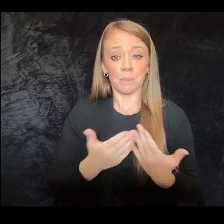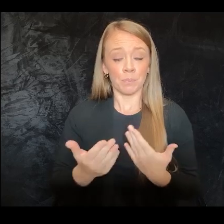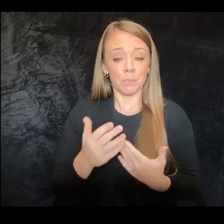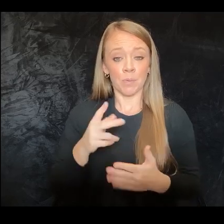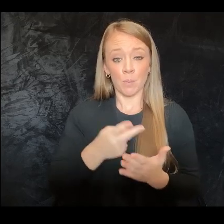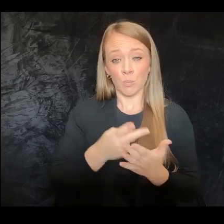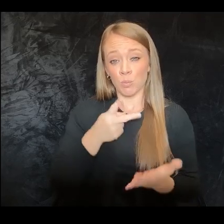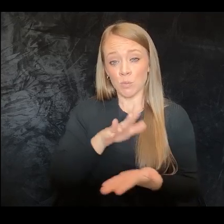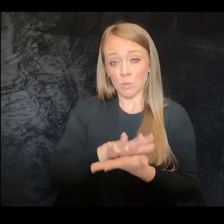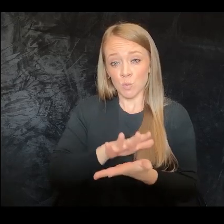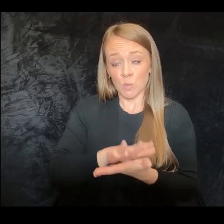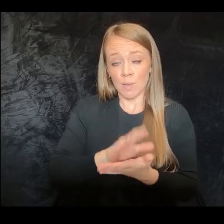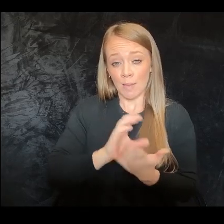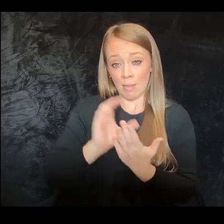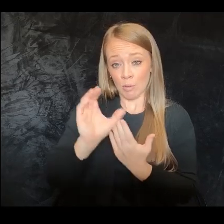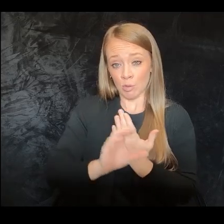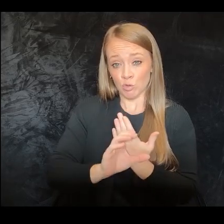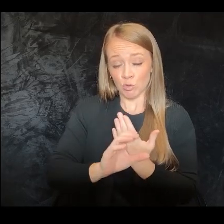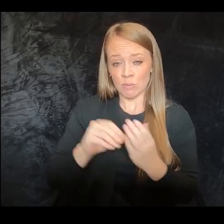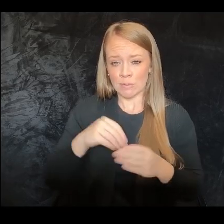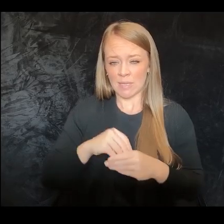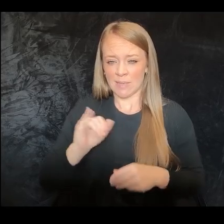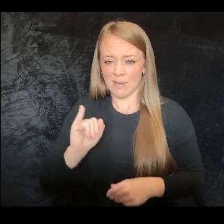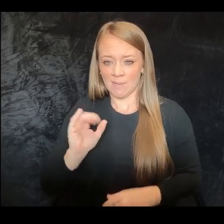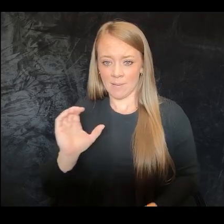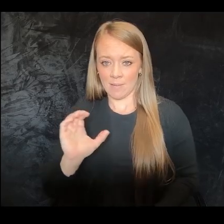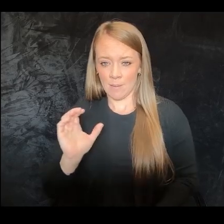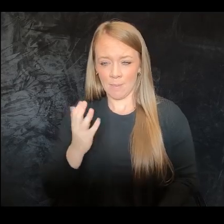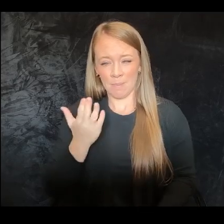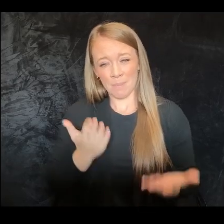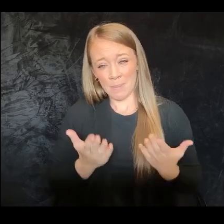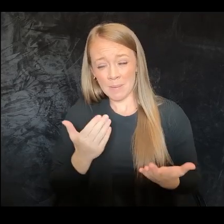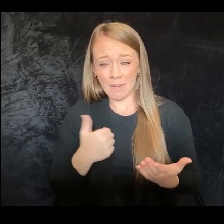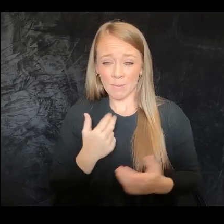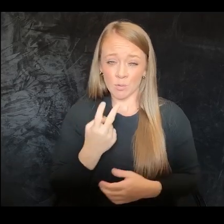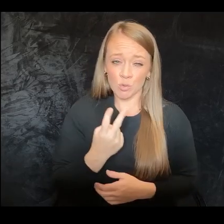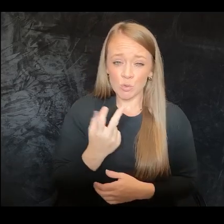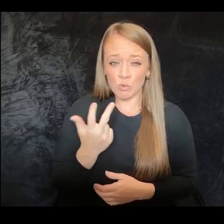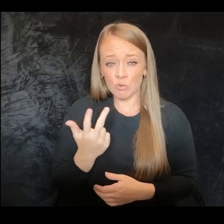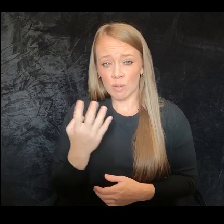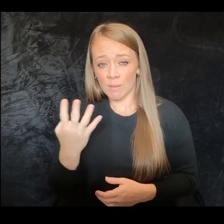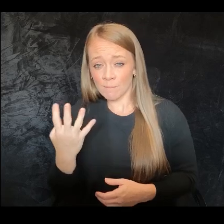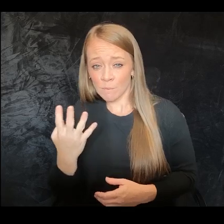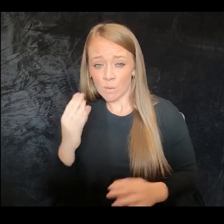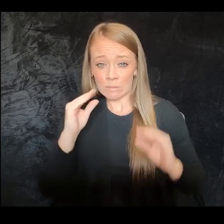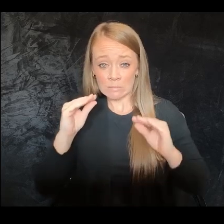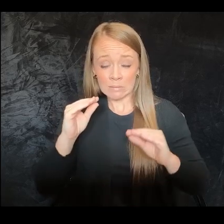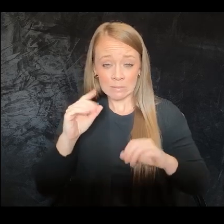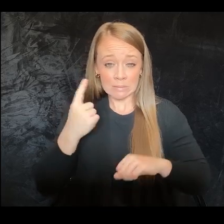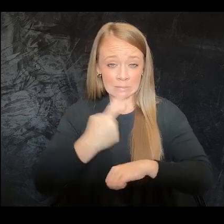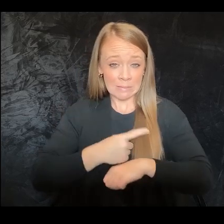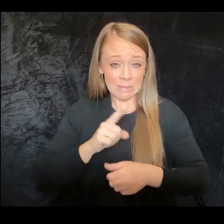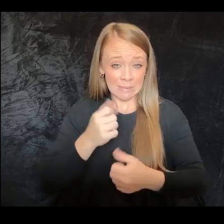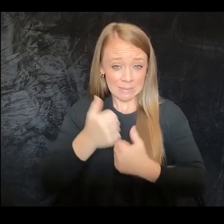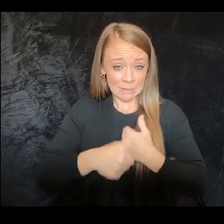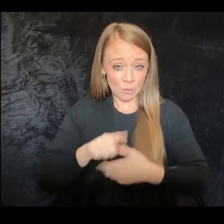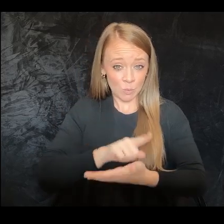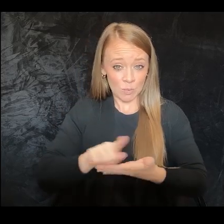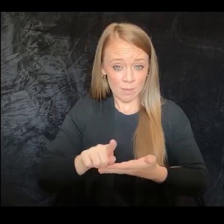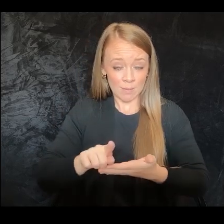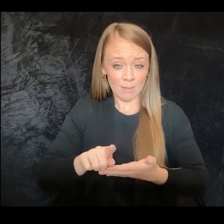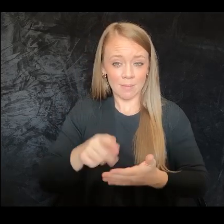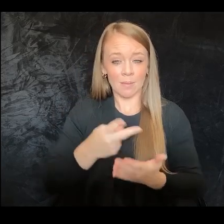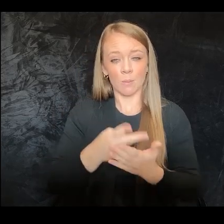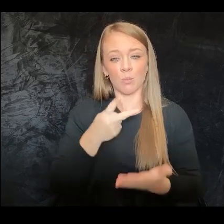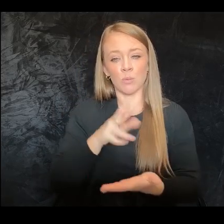Although preschool calendars in IC may only have 2, 3, or 4 instructional days